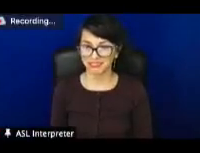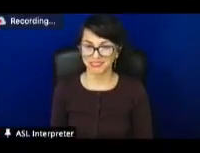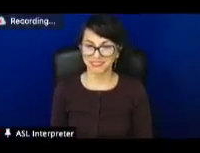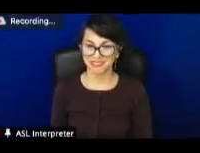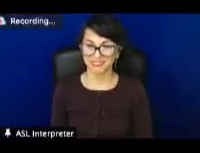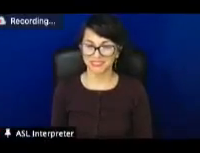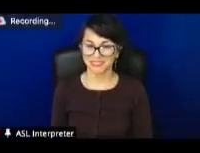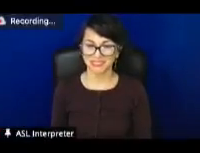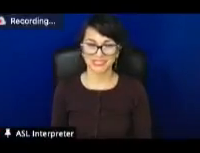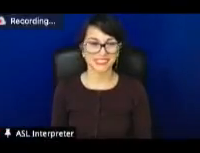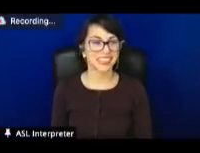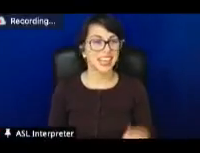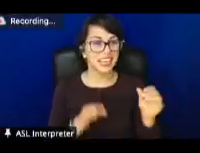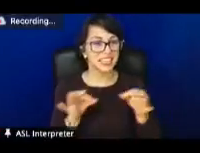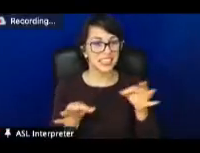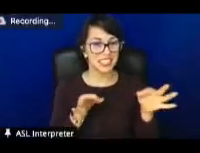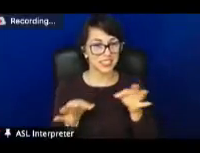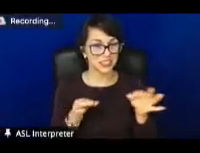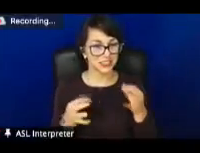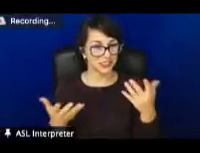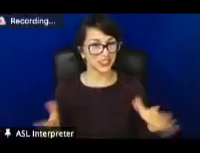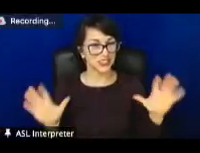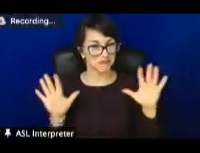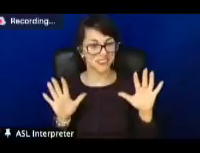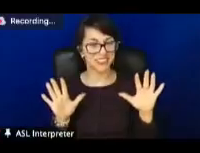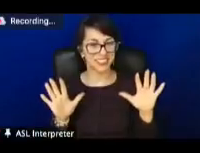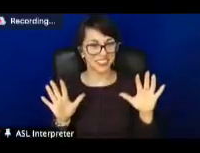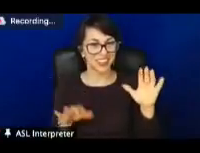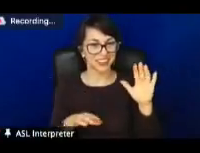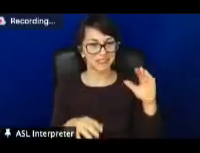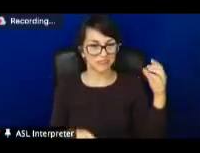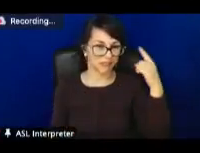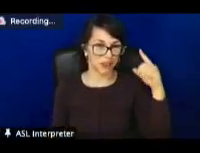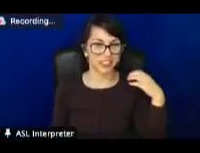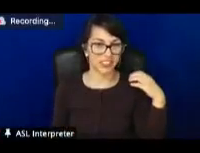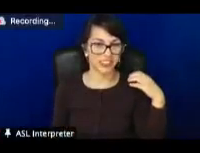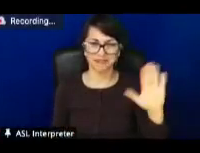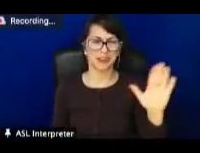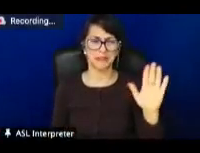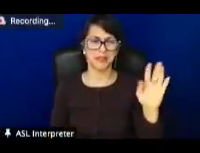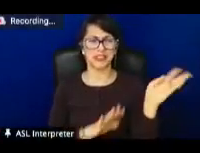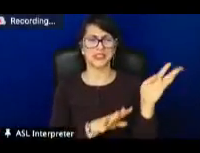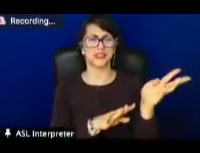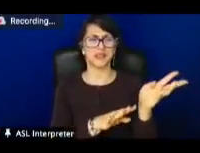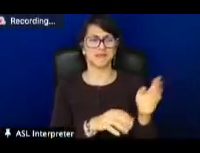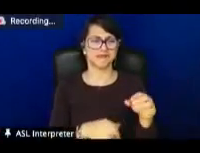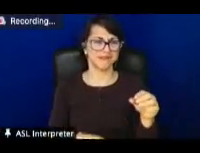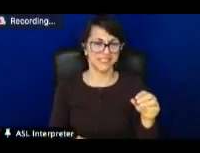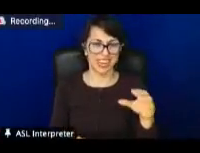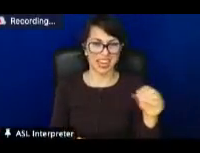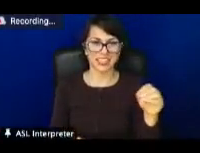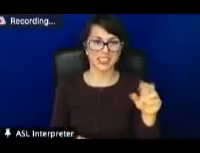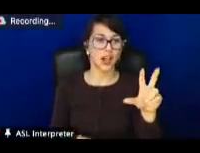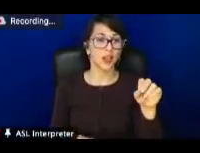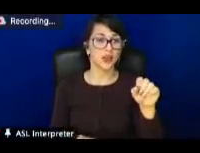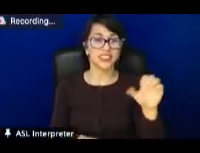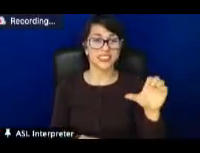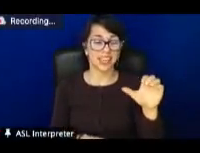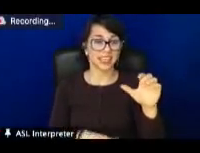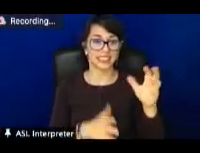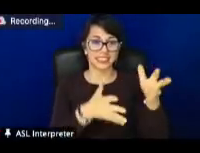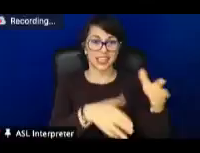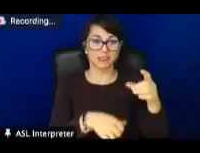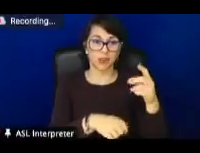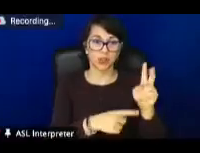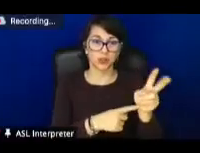The instructions are complete on the chair or on the stream, and we've got about 30 seconds left on that 2-minute